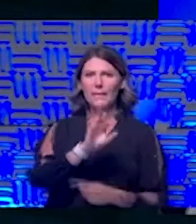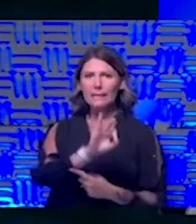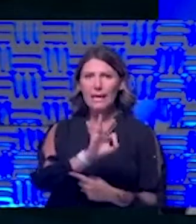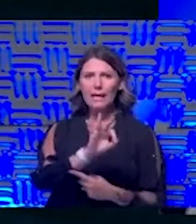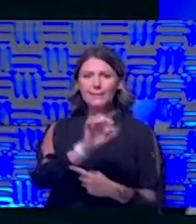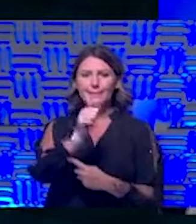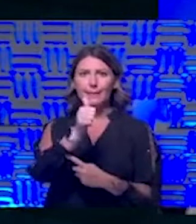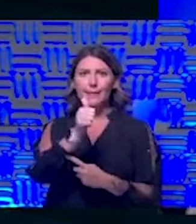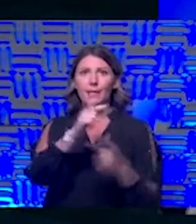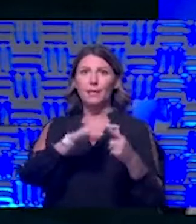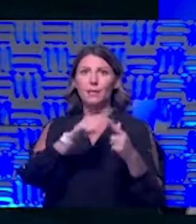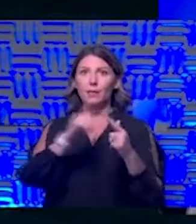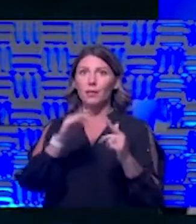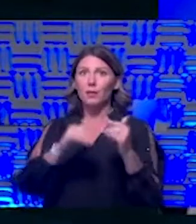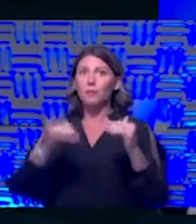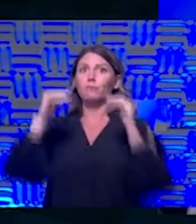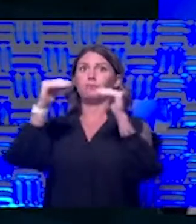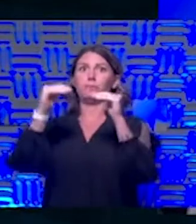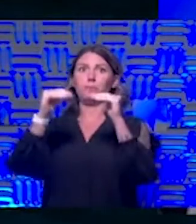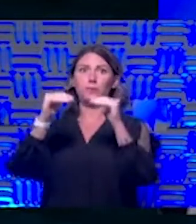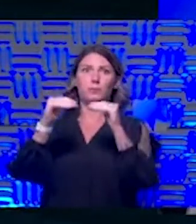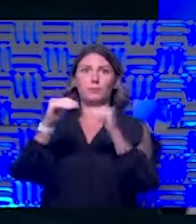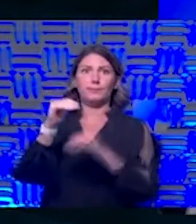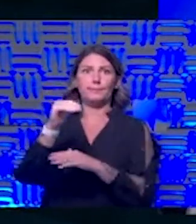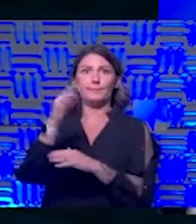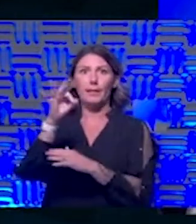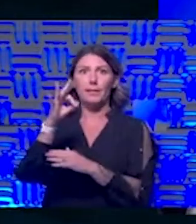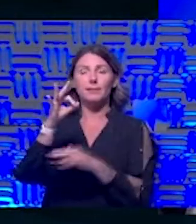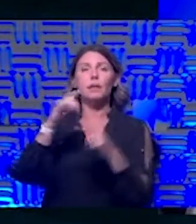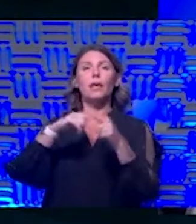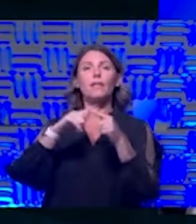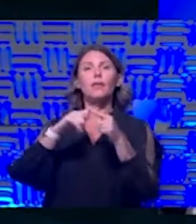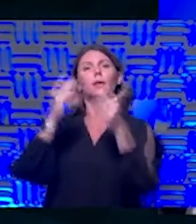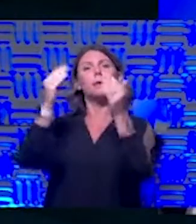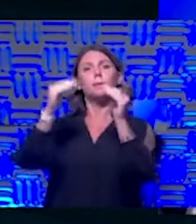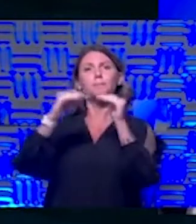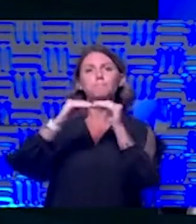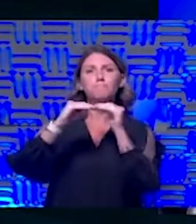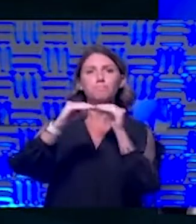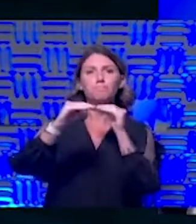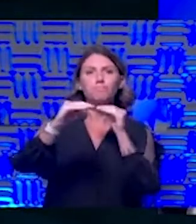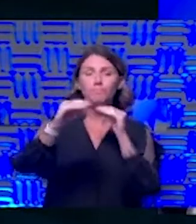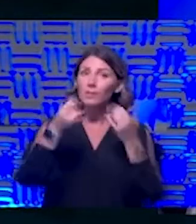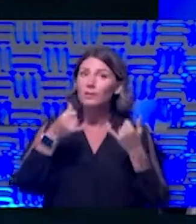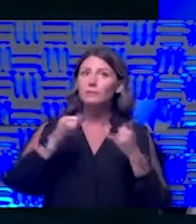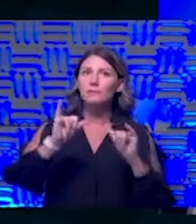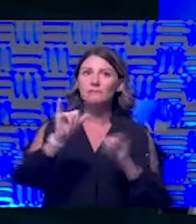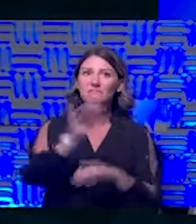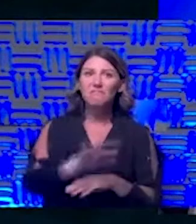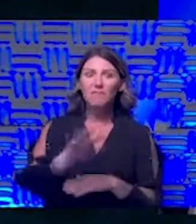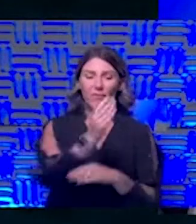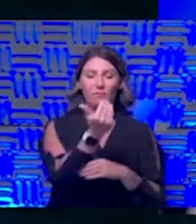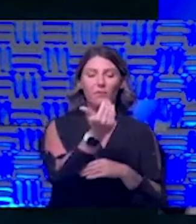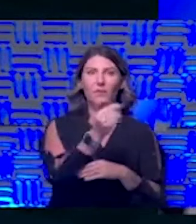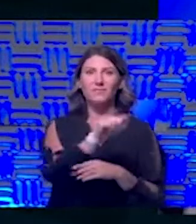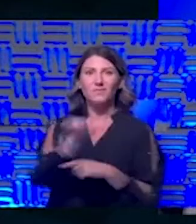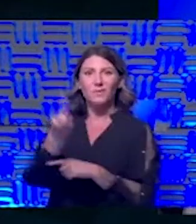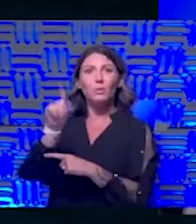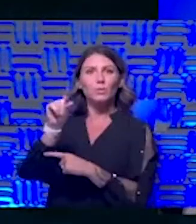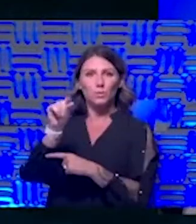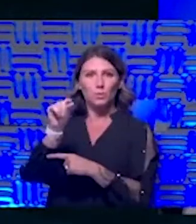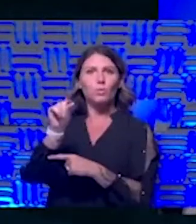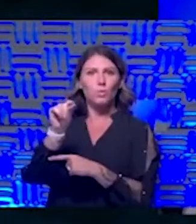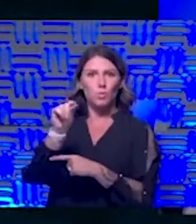and we were like, uh-oh, here it comes, second wave. And then it just sort of calmed back down again. We're still staying in that 15 to 20 range pretty